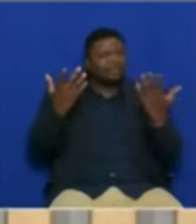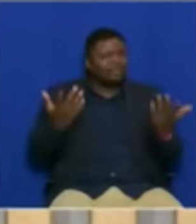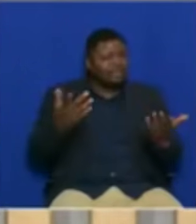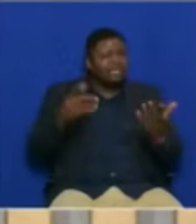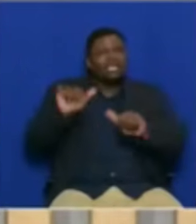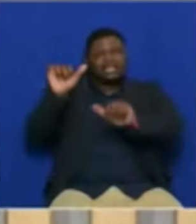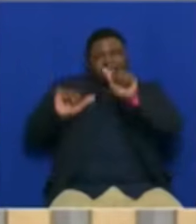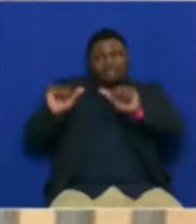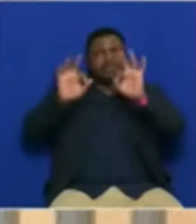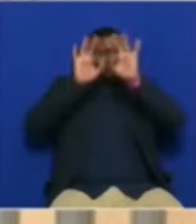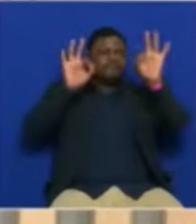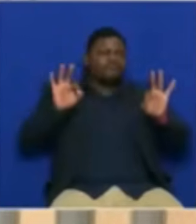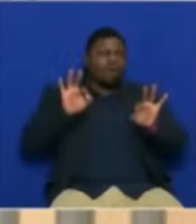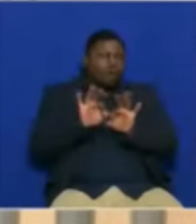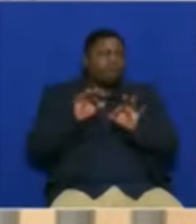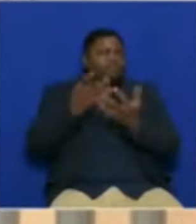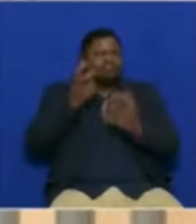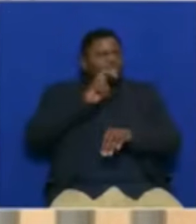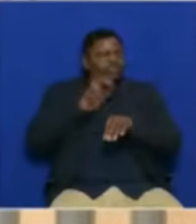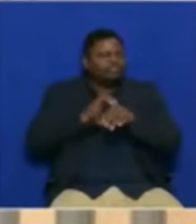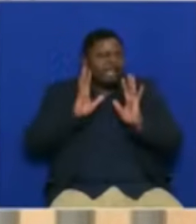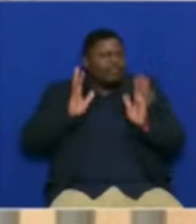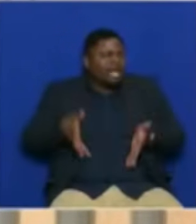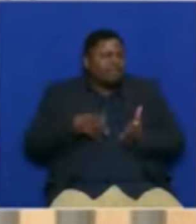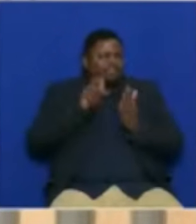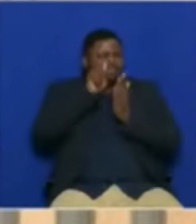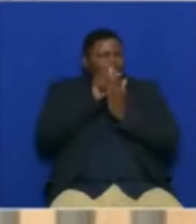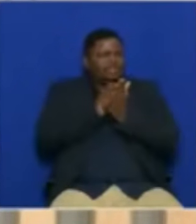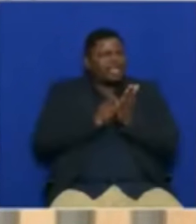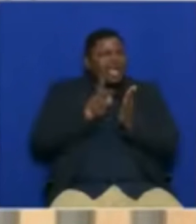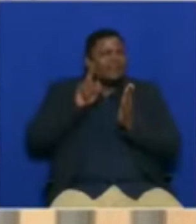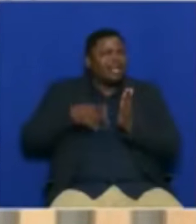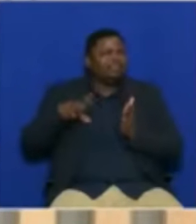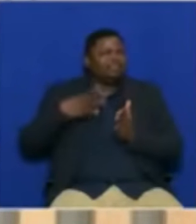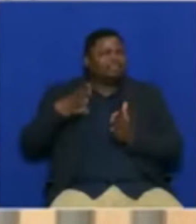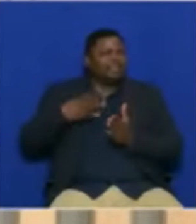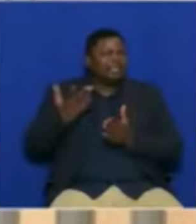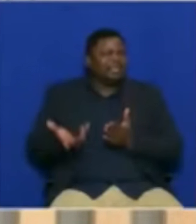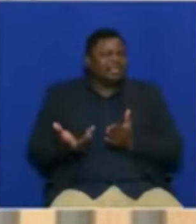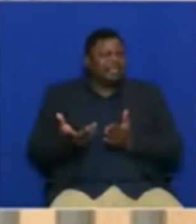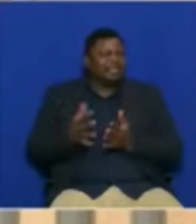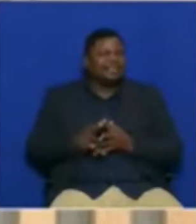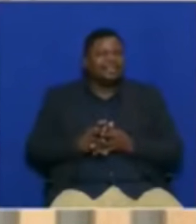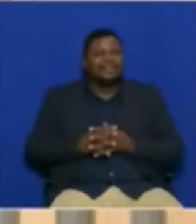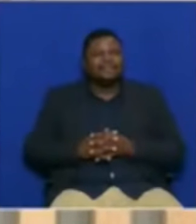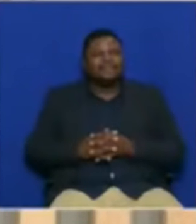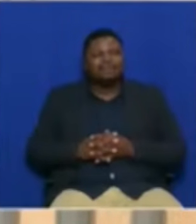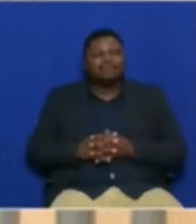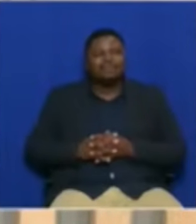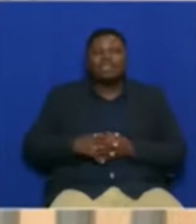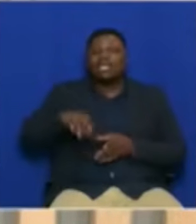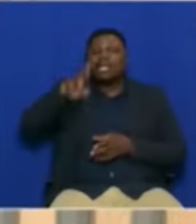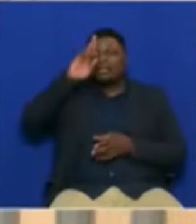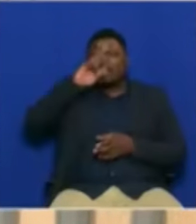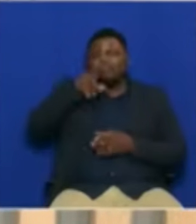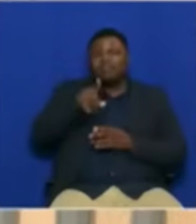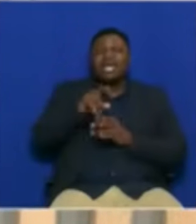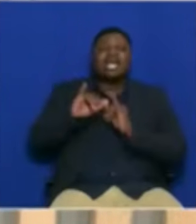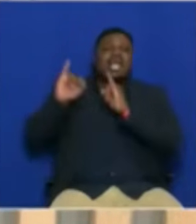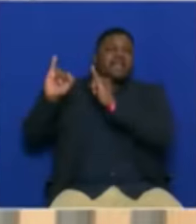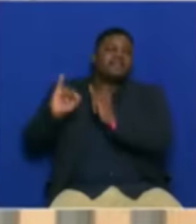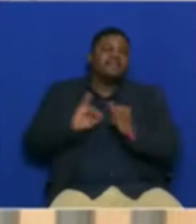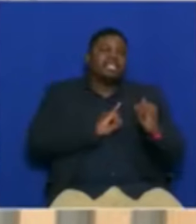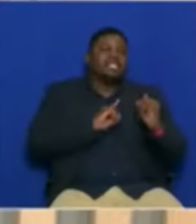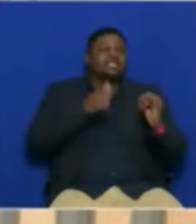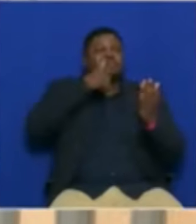fine, but it's this invitation letter that requires Yes. a start of a vetting process. And we